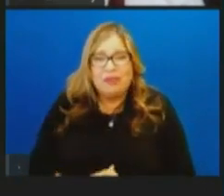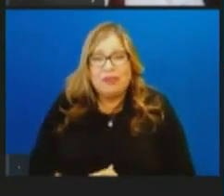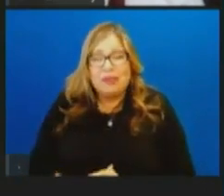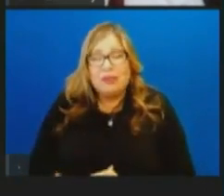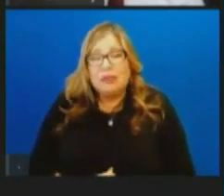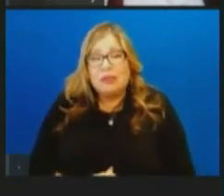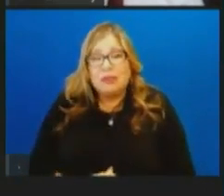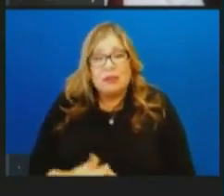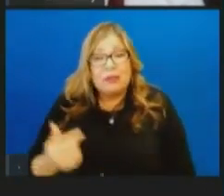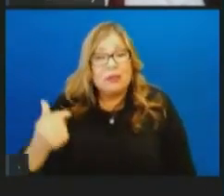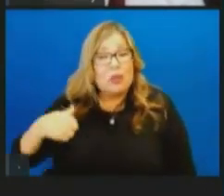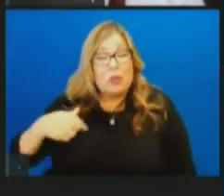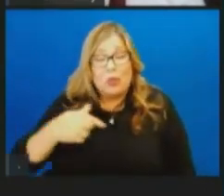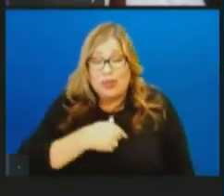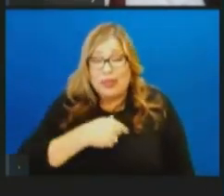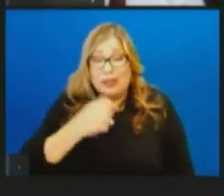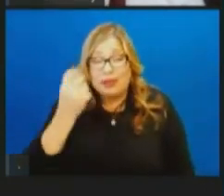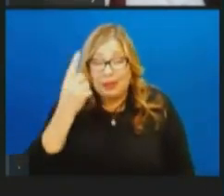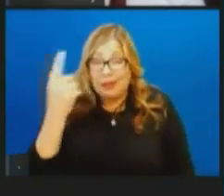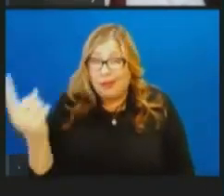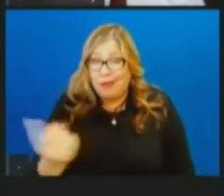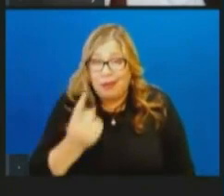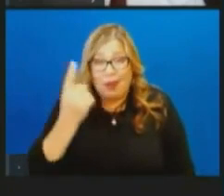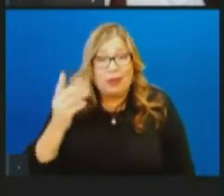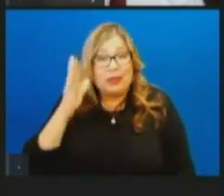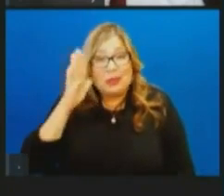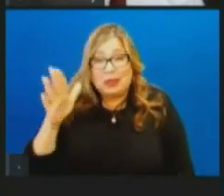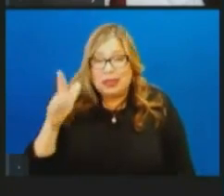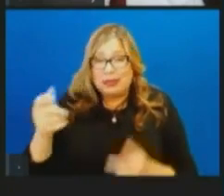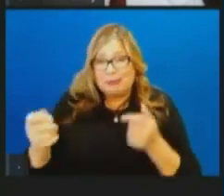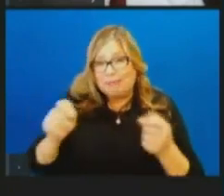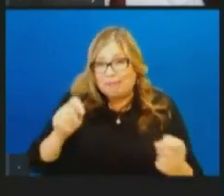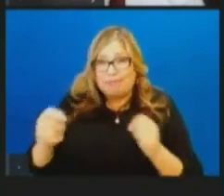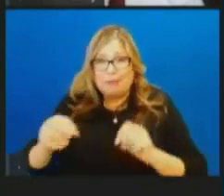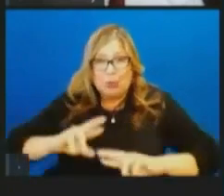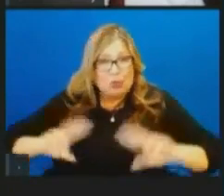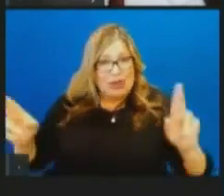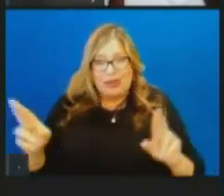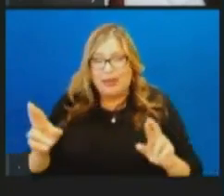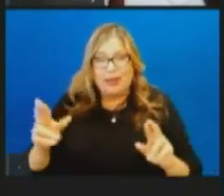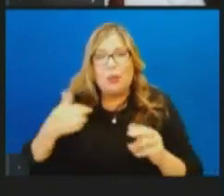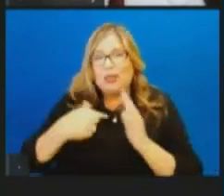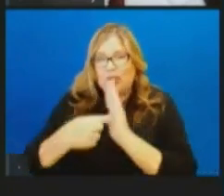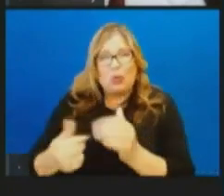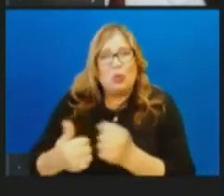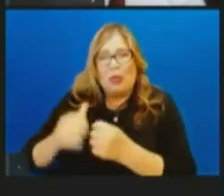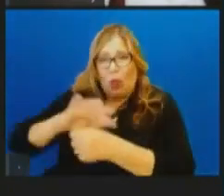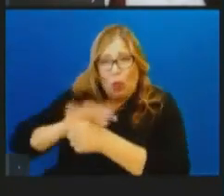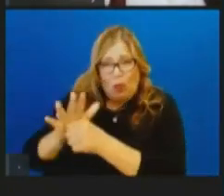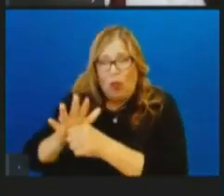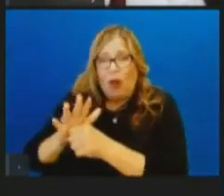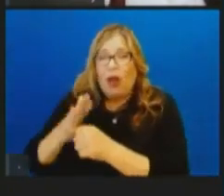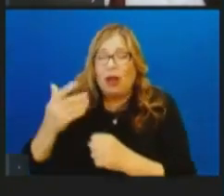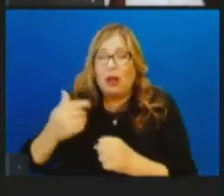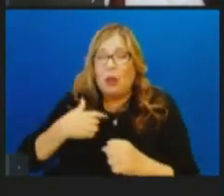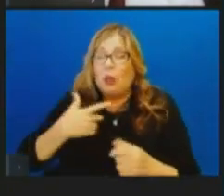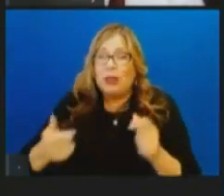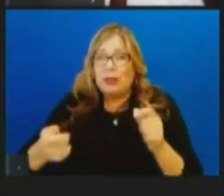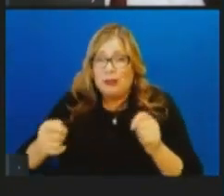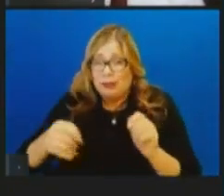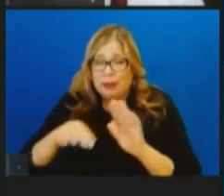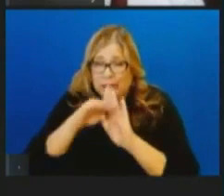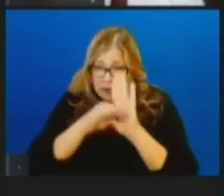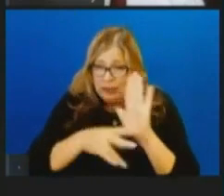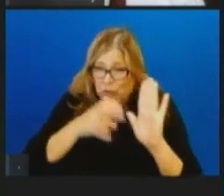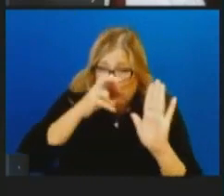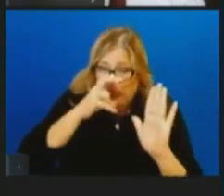remain prepared to adjust with the conditions of the virus. We demonstrated that with Omicron. We did it with Delta. We will do it again if there are